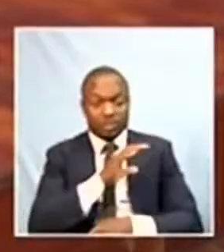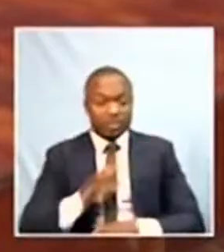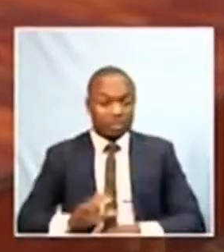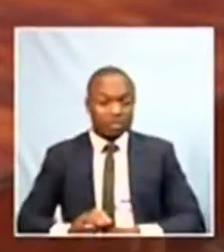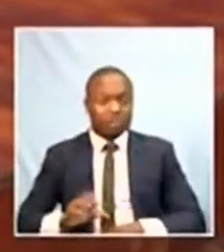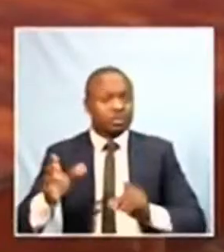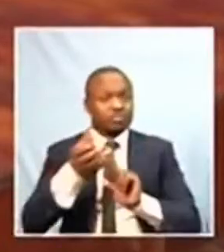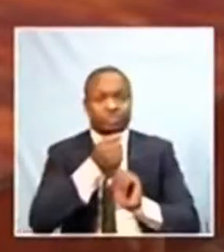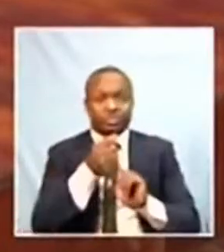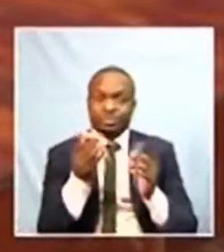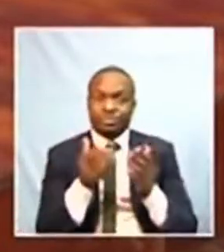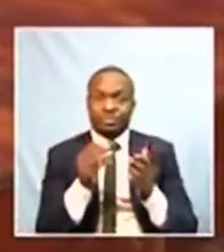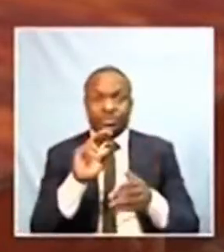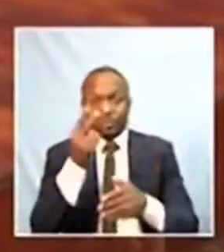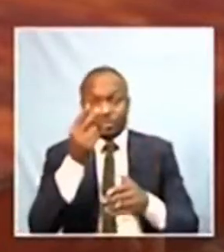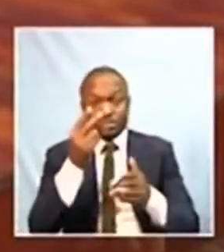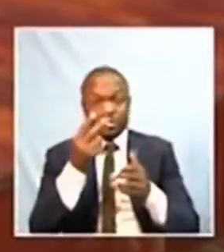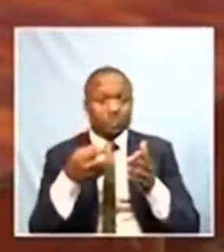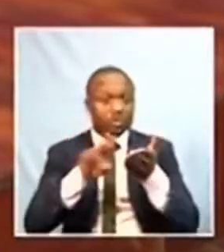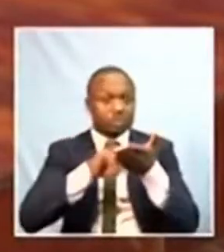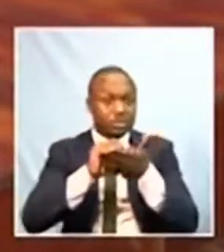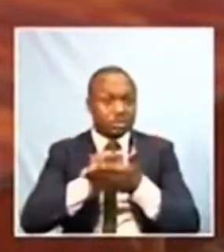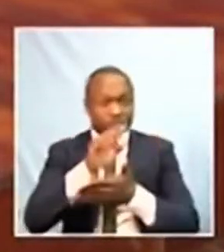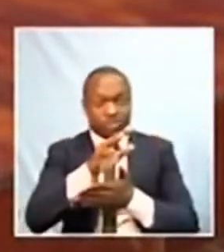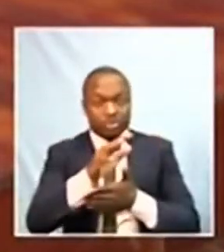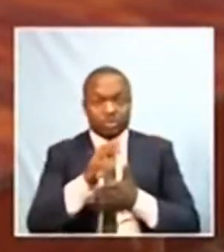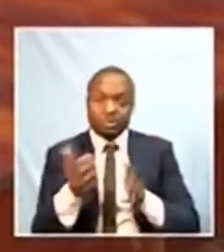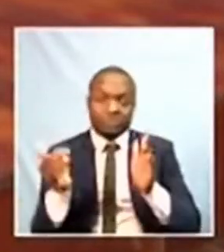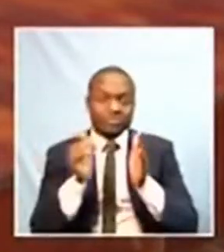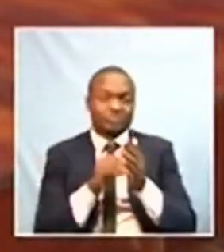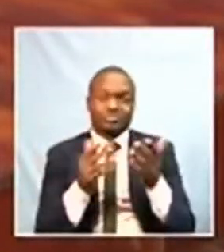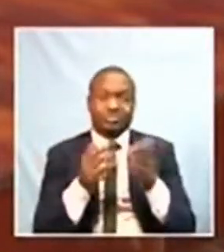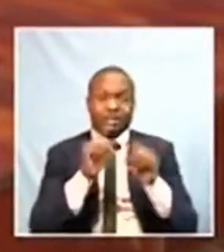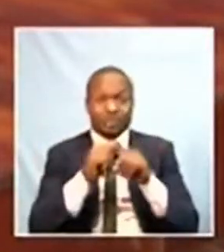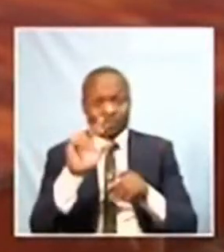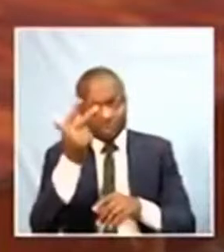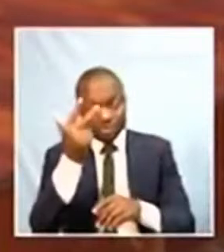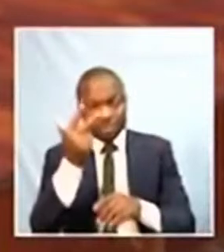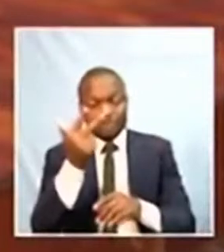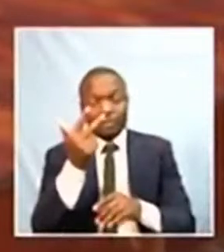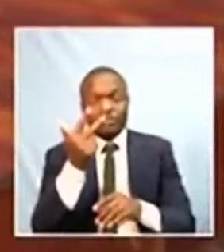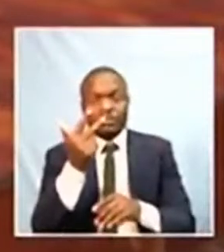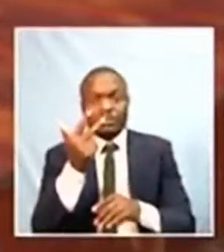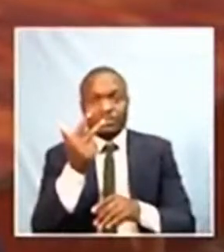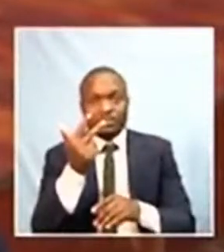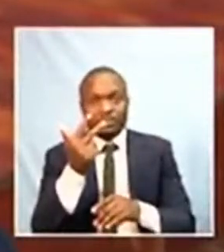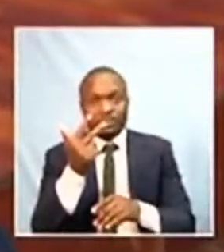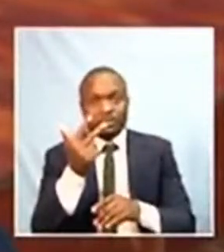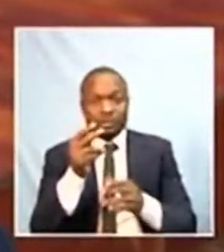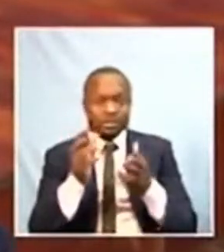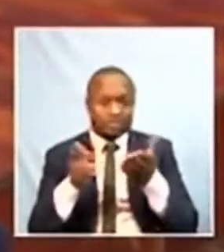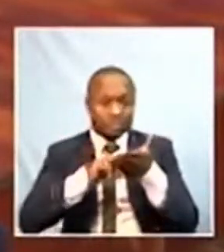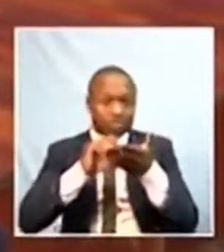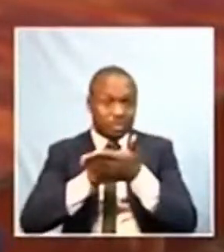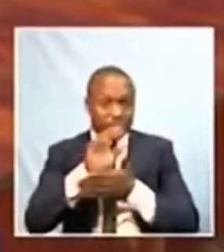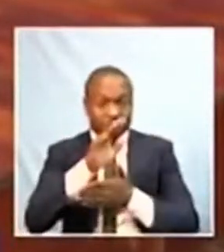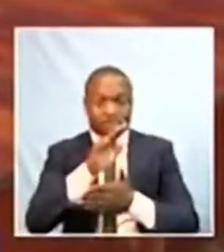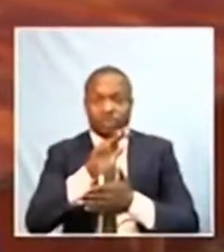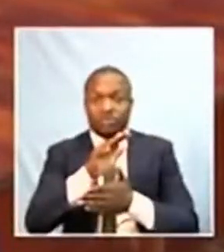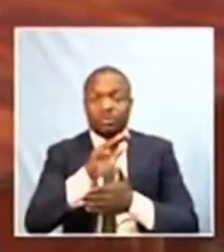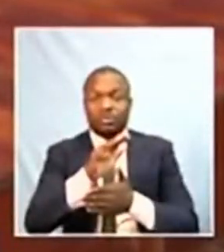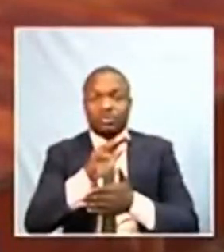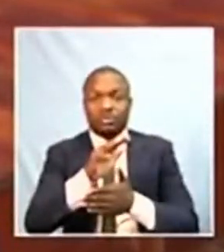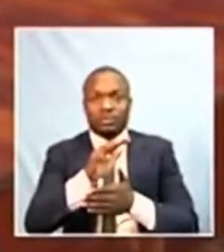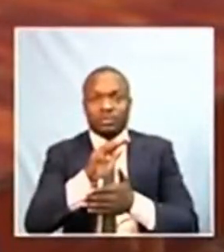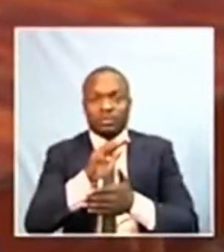second re-advertisement. Again, there was nothing. But for the third one, I think the data engineering will come in before I come into the general challenge